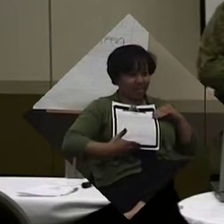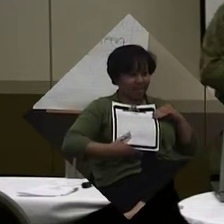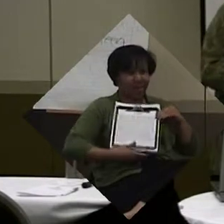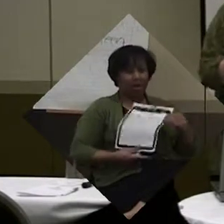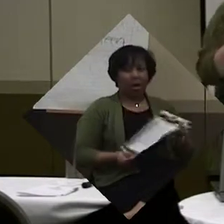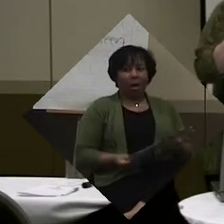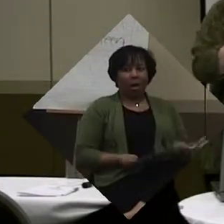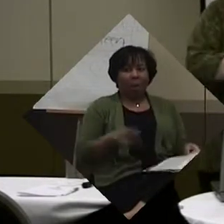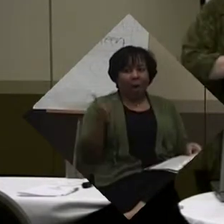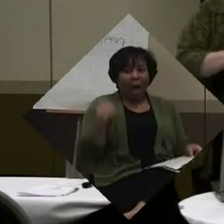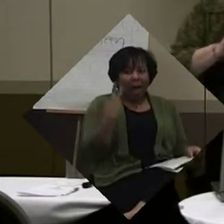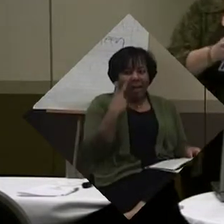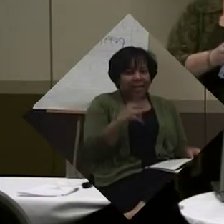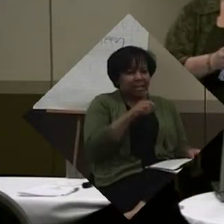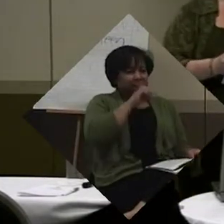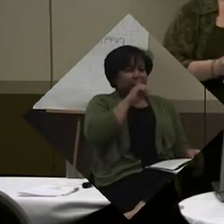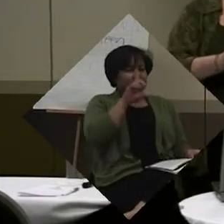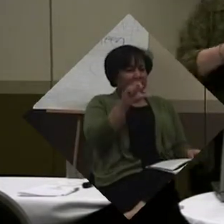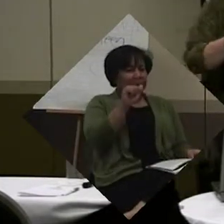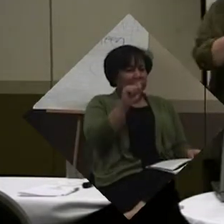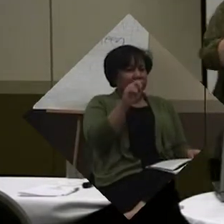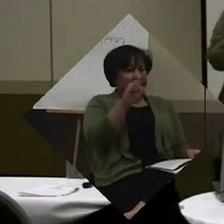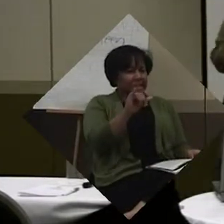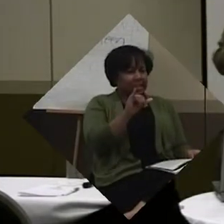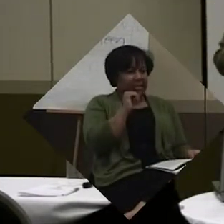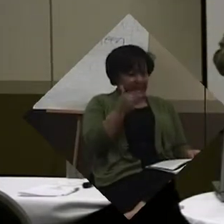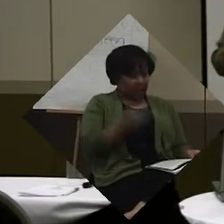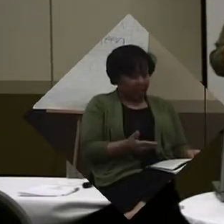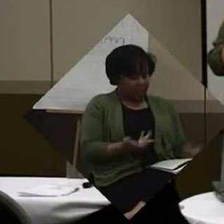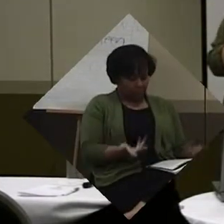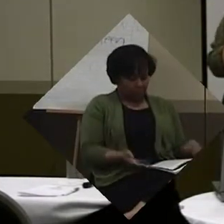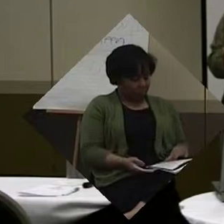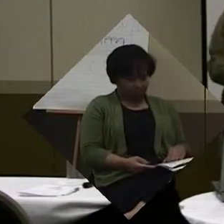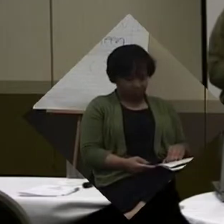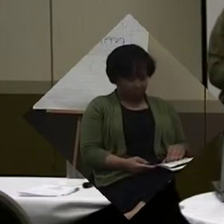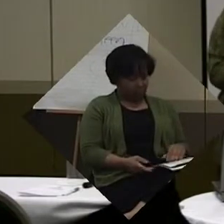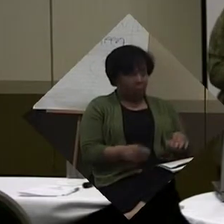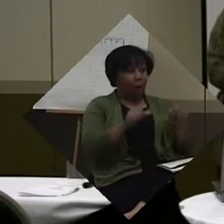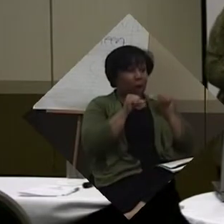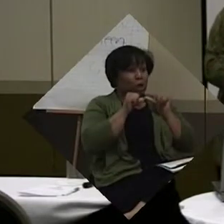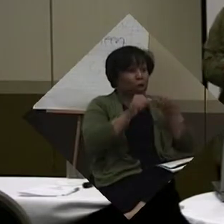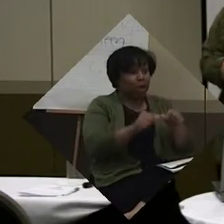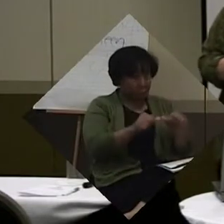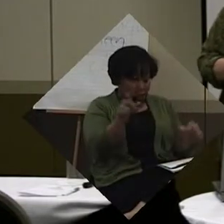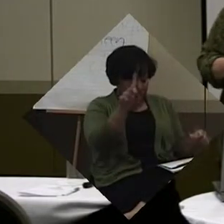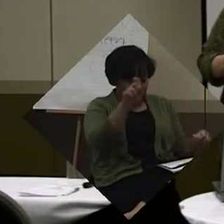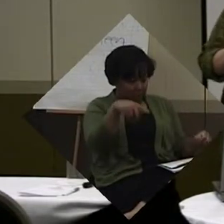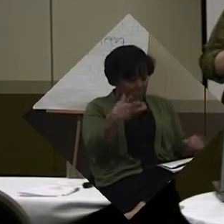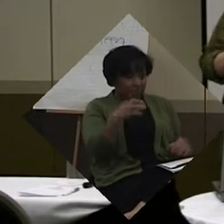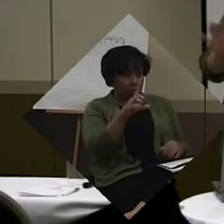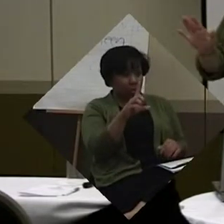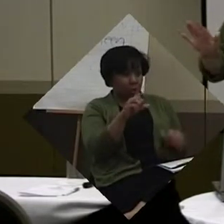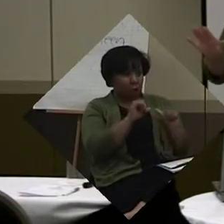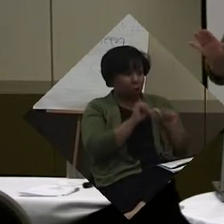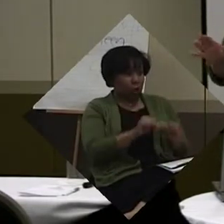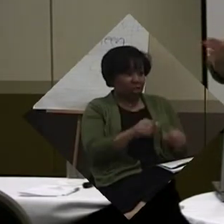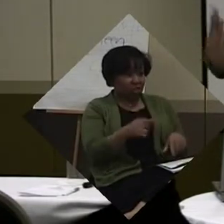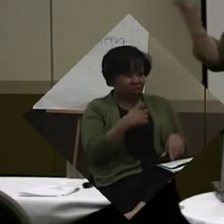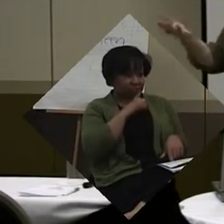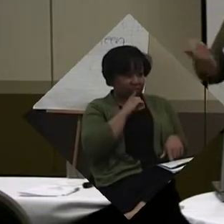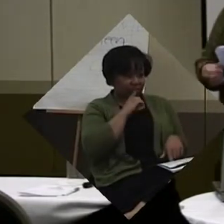is very Okay. Not in there. Not in there. Duration? I guess maybe a few